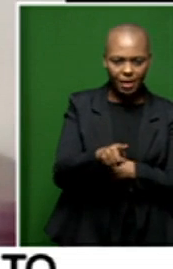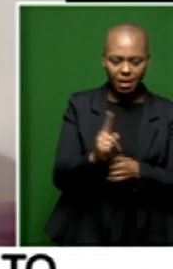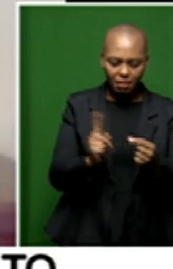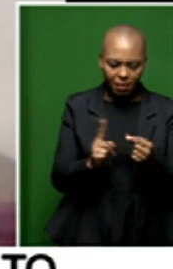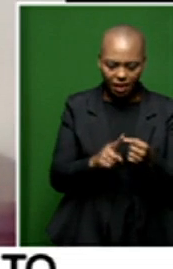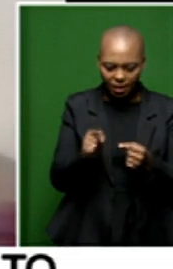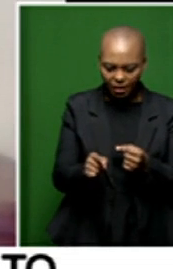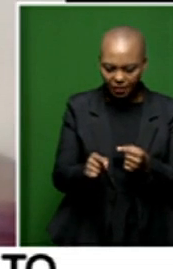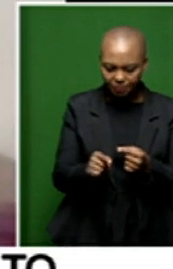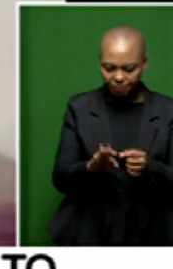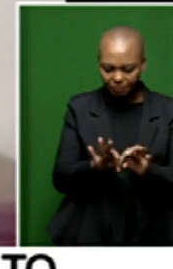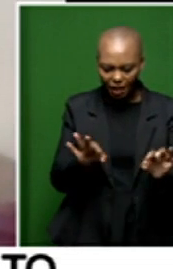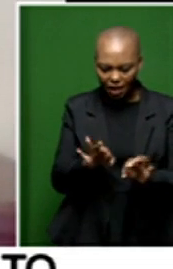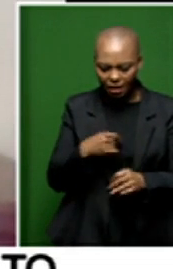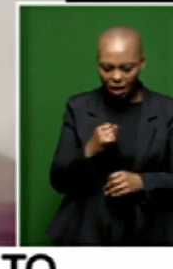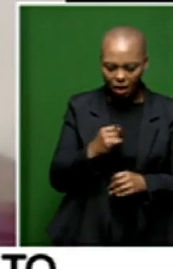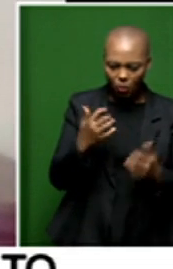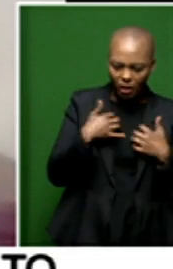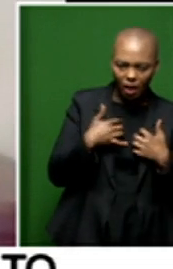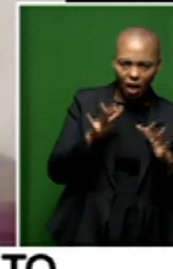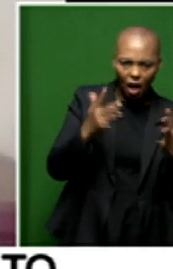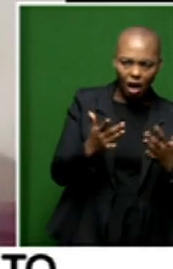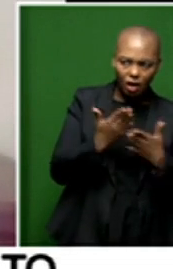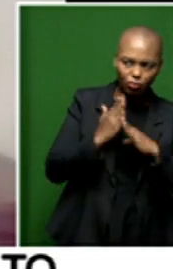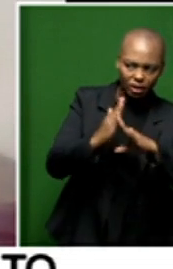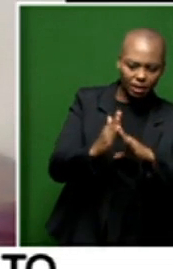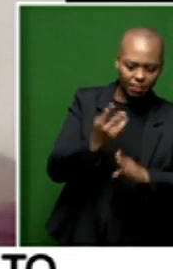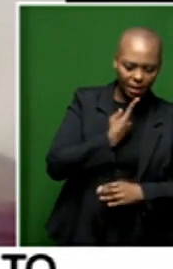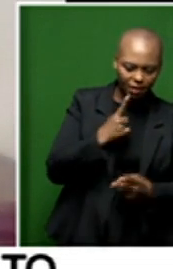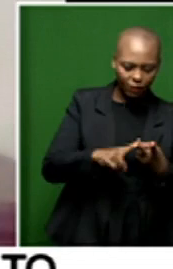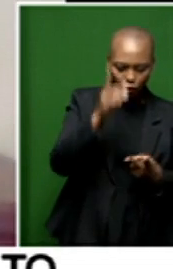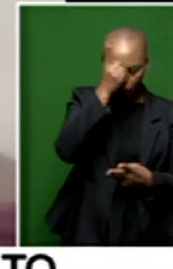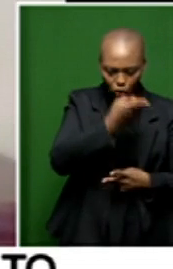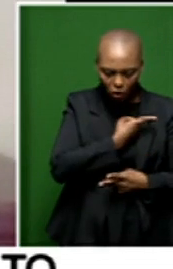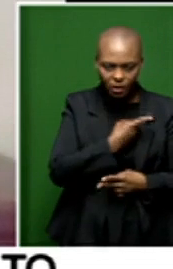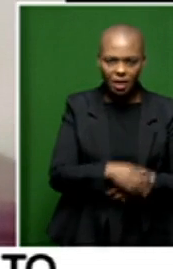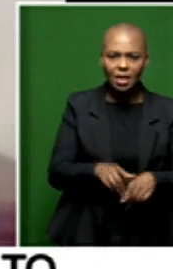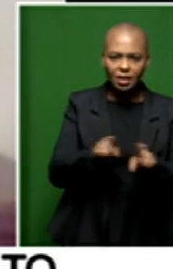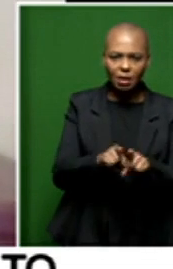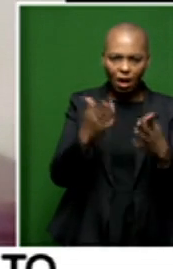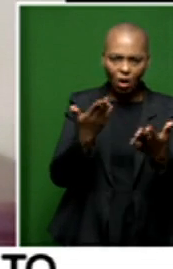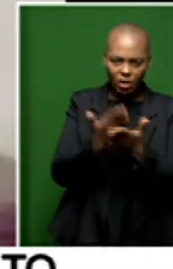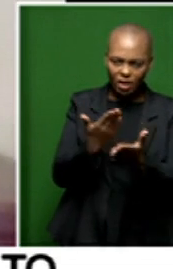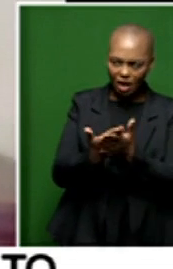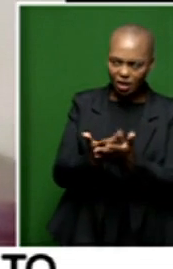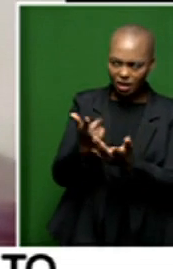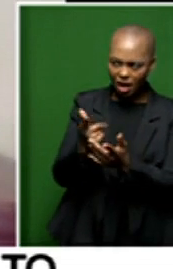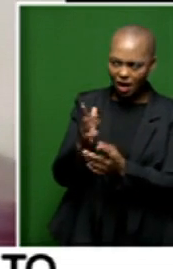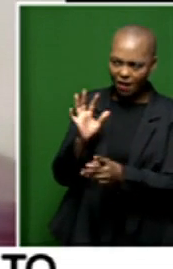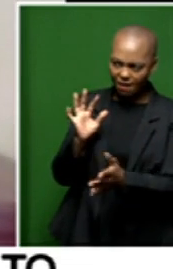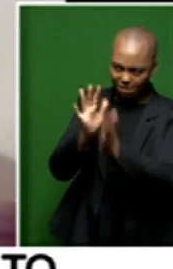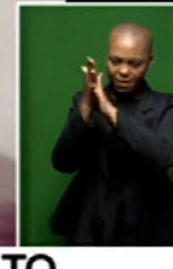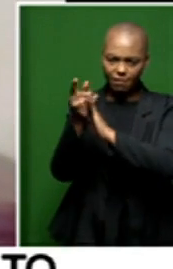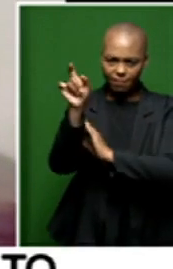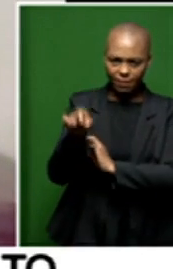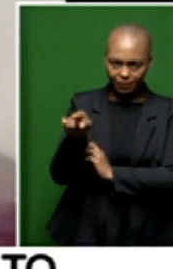wondering how I was going to protect myself and my daughter and how I was going to swat the intruder with this dumbbell if he came through that